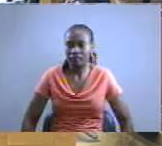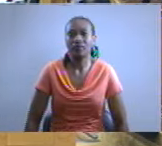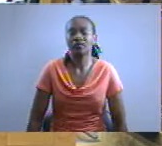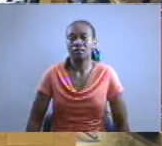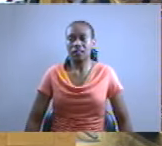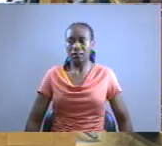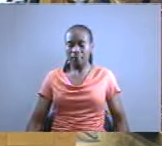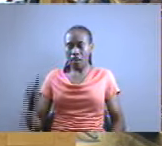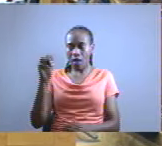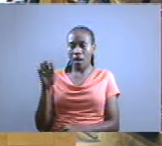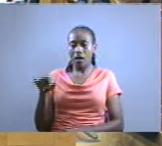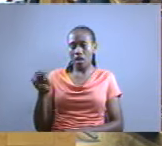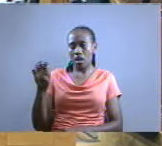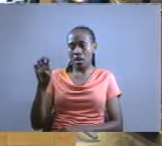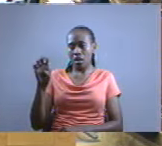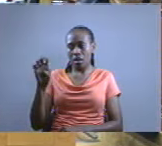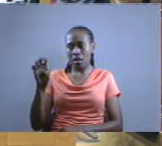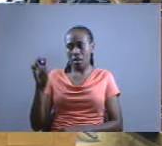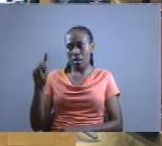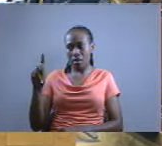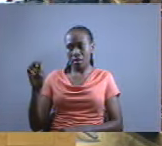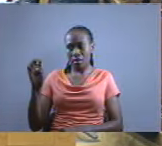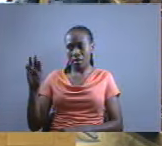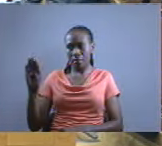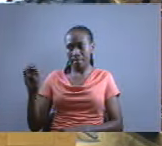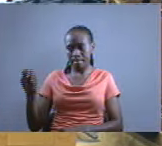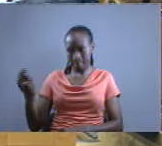Honorable Nyakemba.